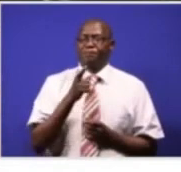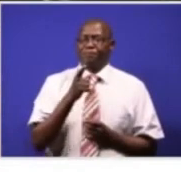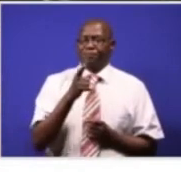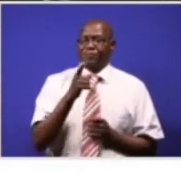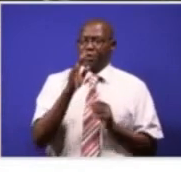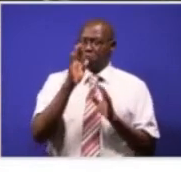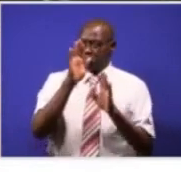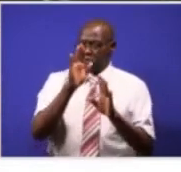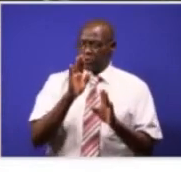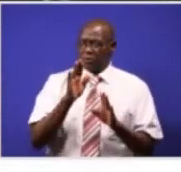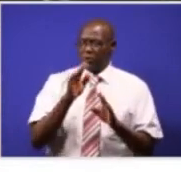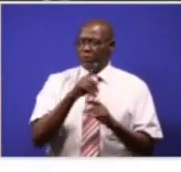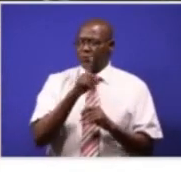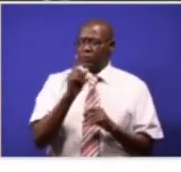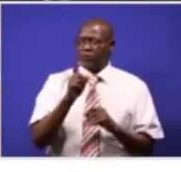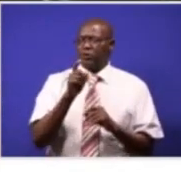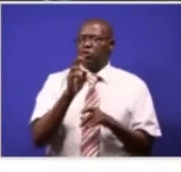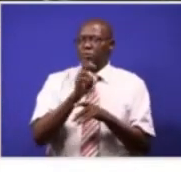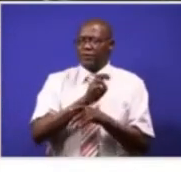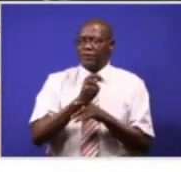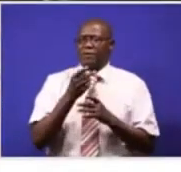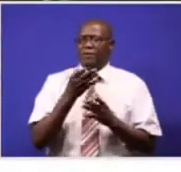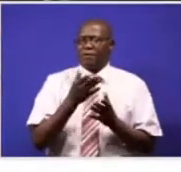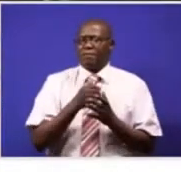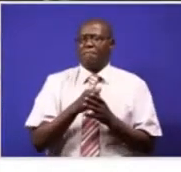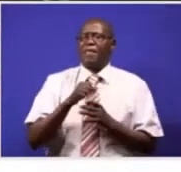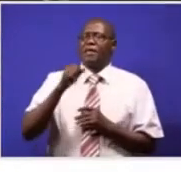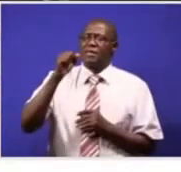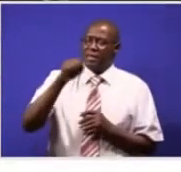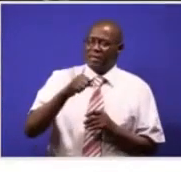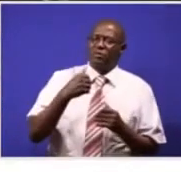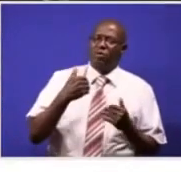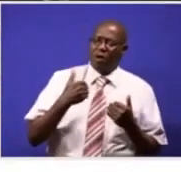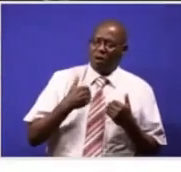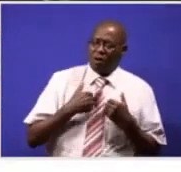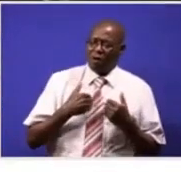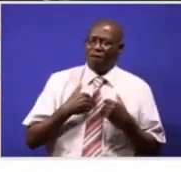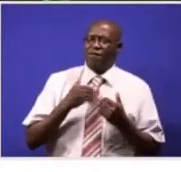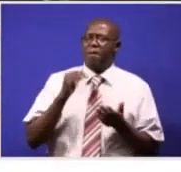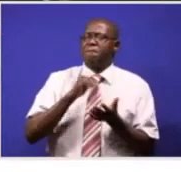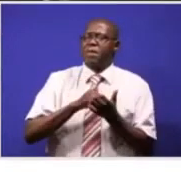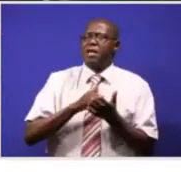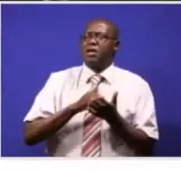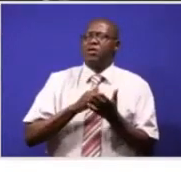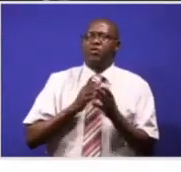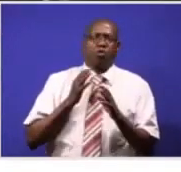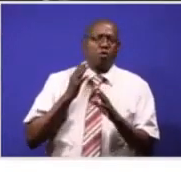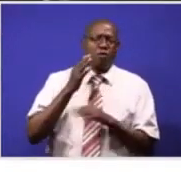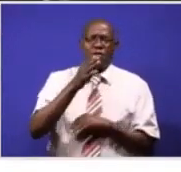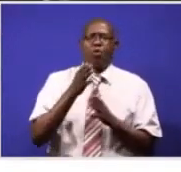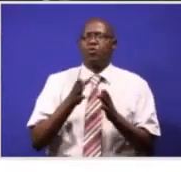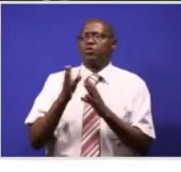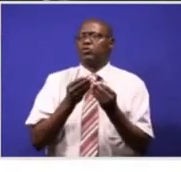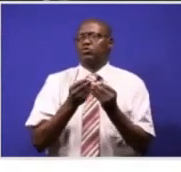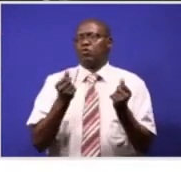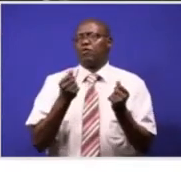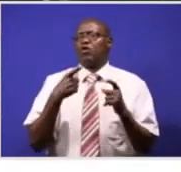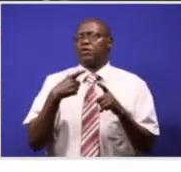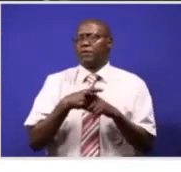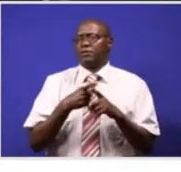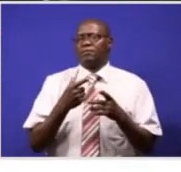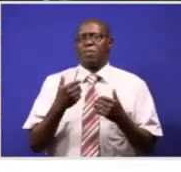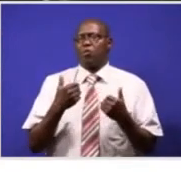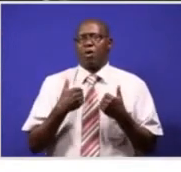important observation there. Yes, we have 1,000,001 ways of resolving conflicts. We don't